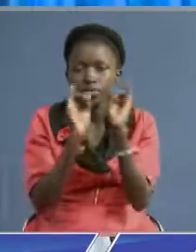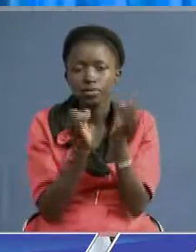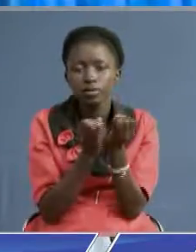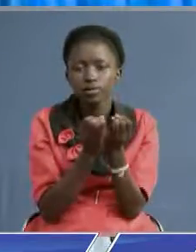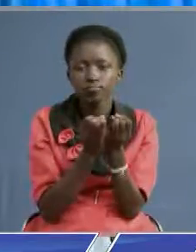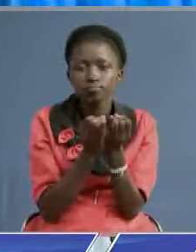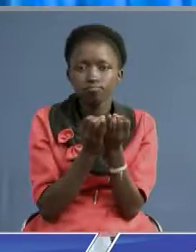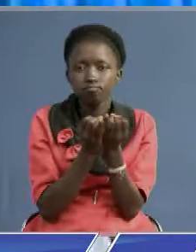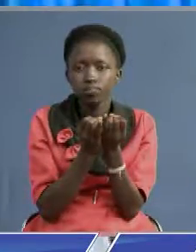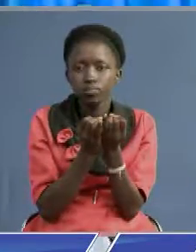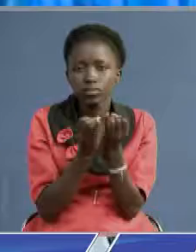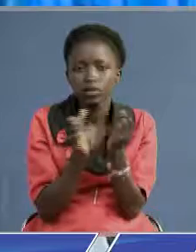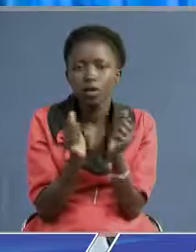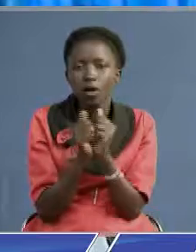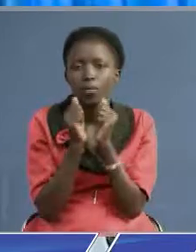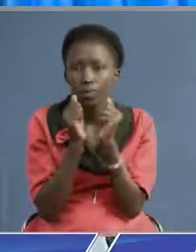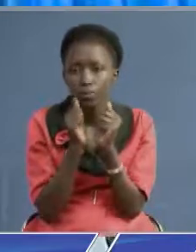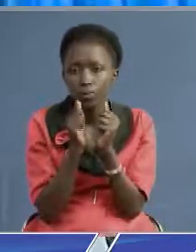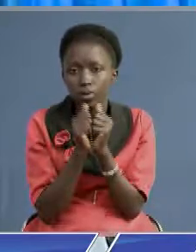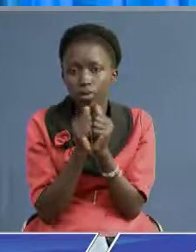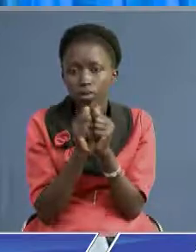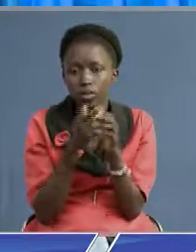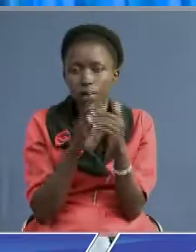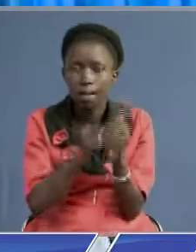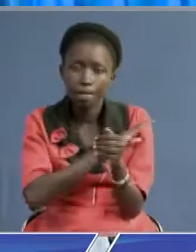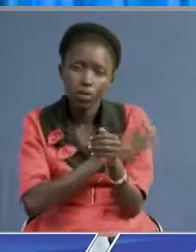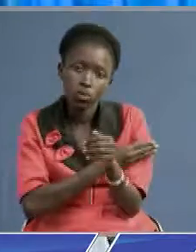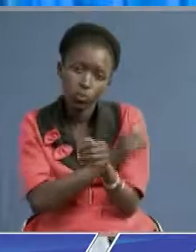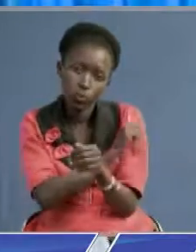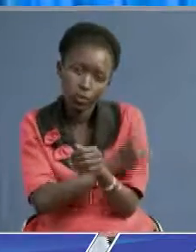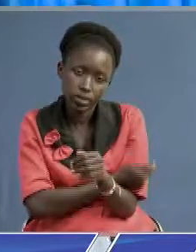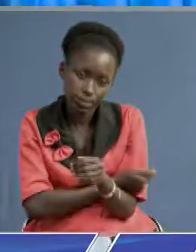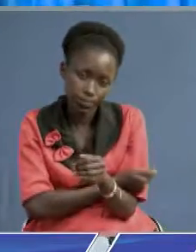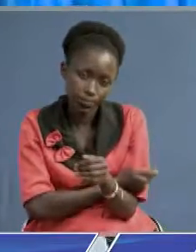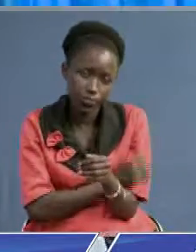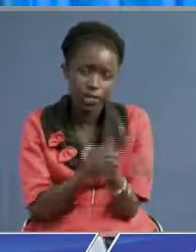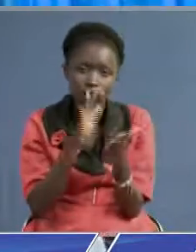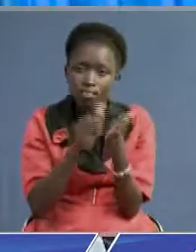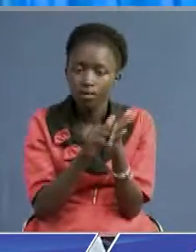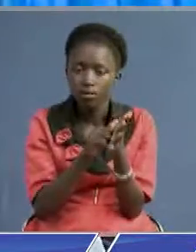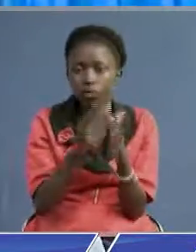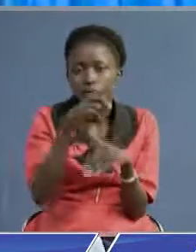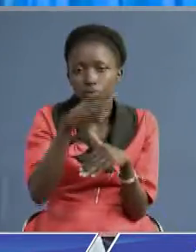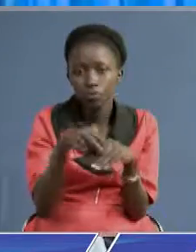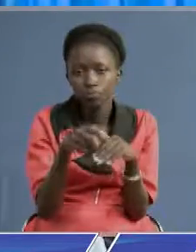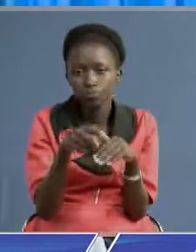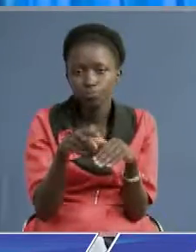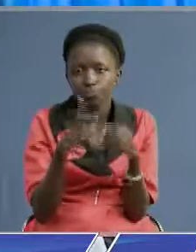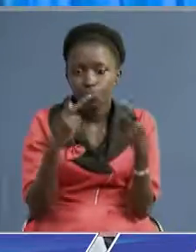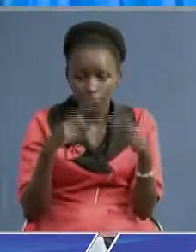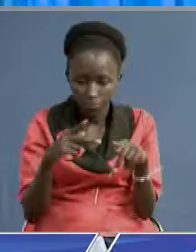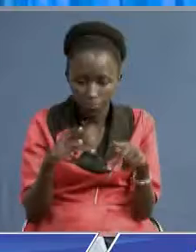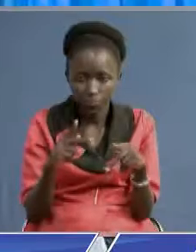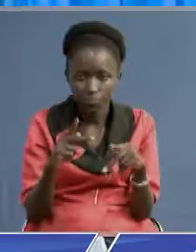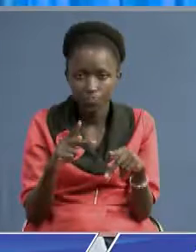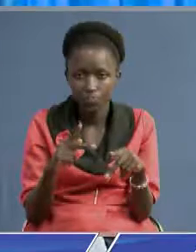independence comes with power and authority that we can, as a